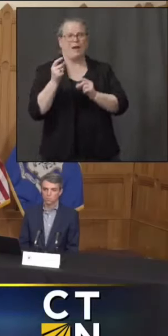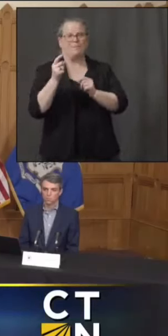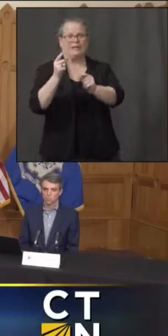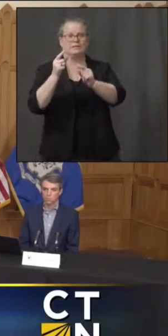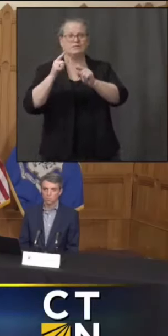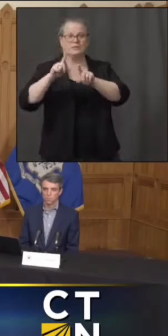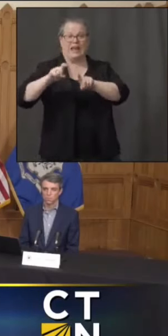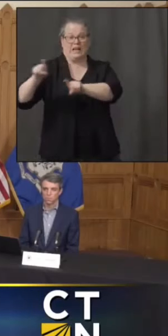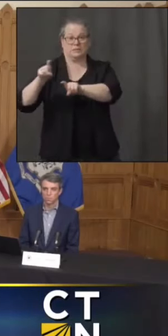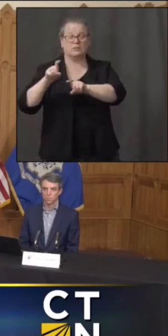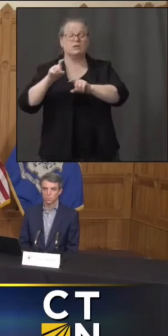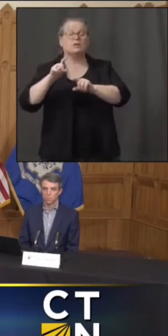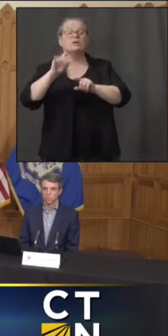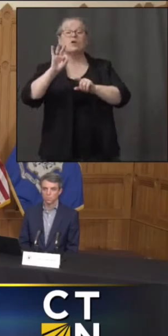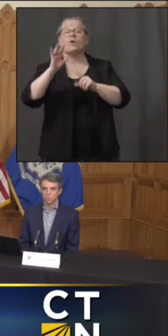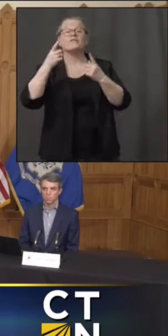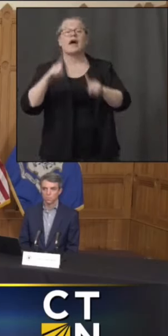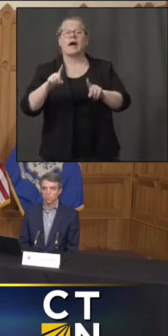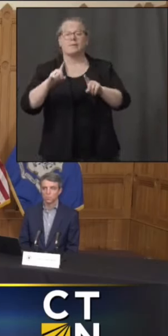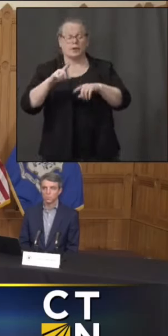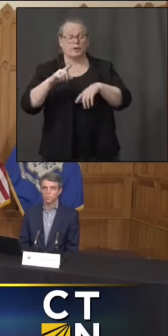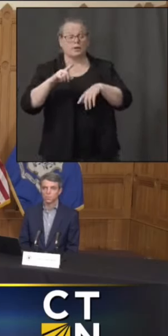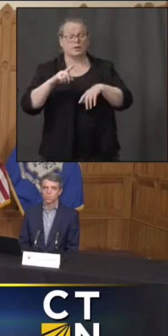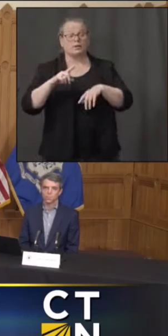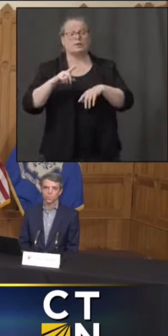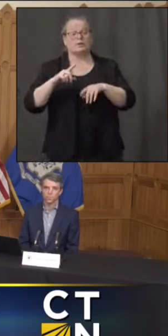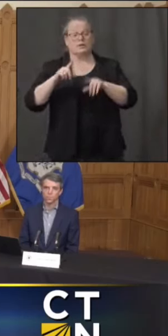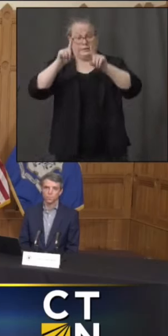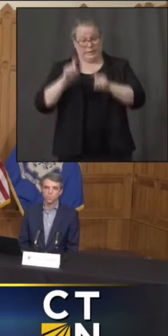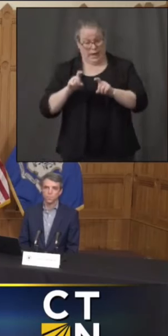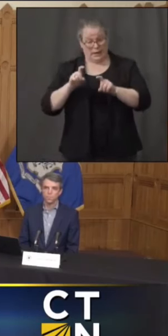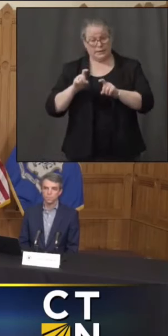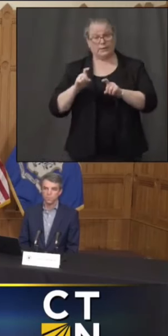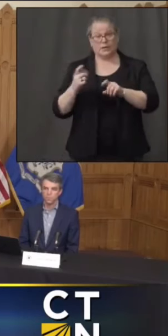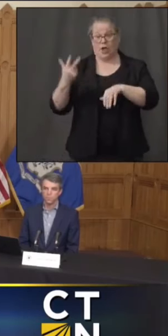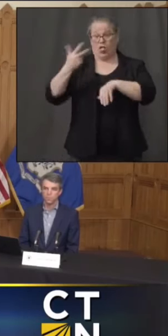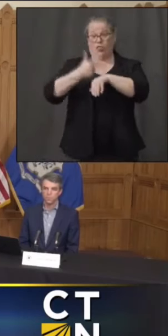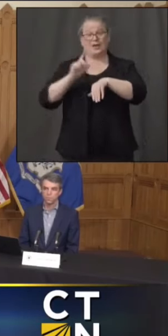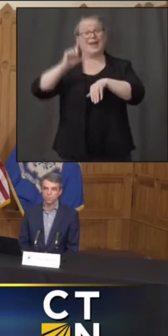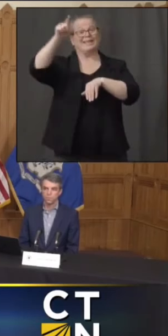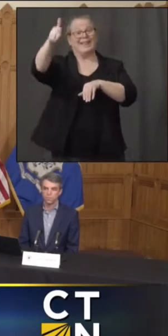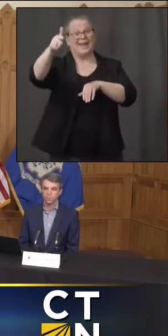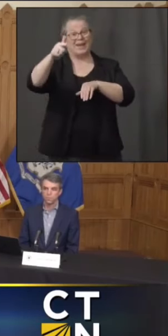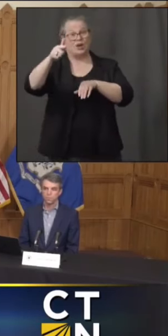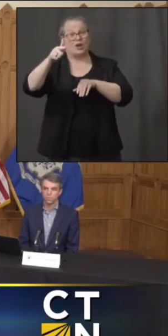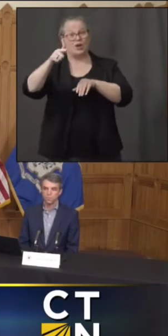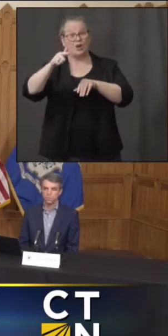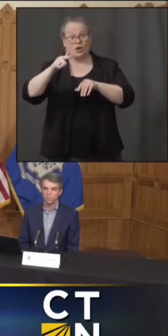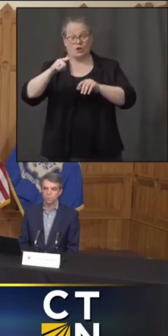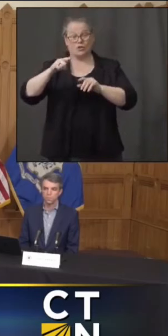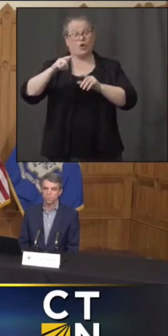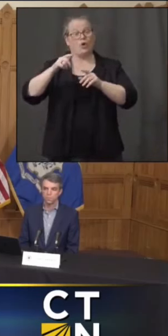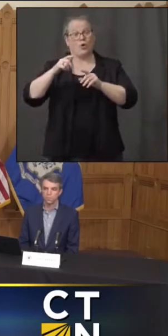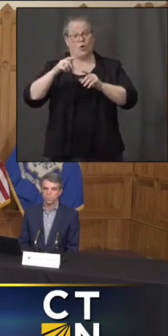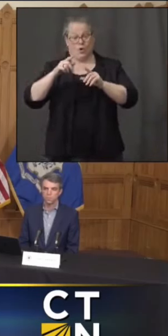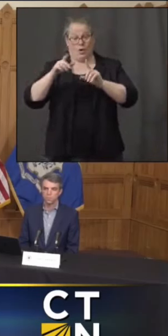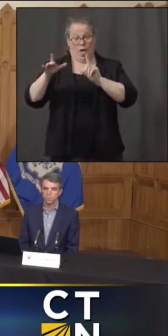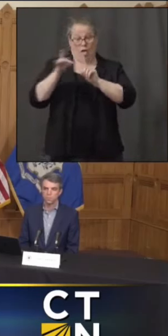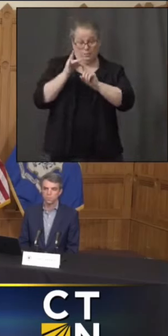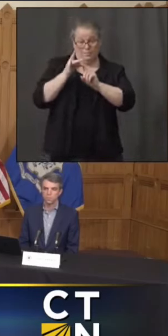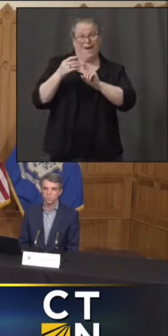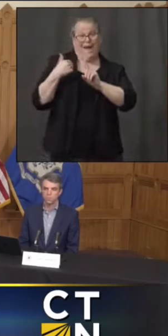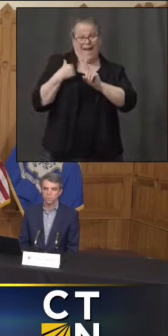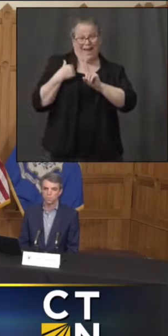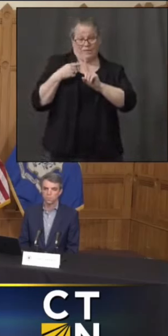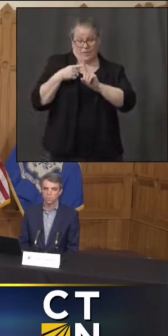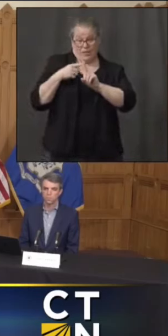test results 3 days after somebody's exposure, they have 3 days of exposing other people. So what is the